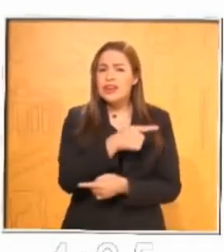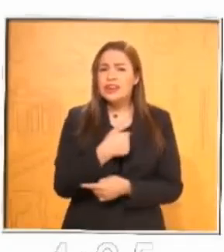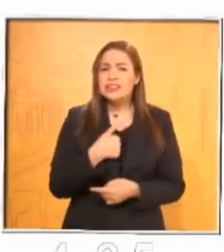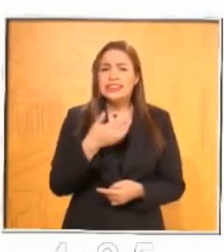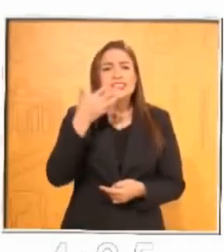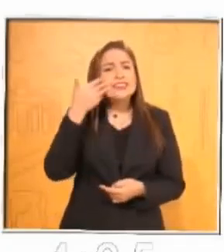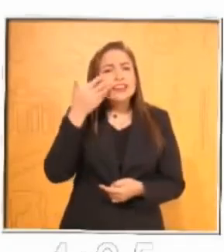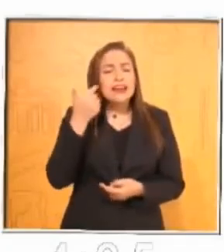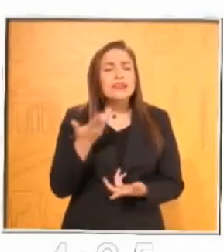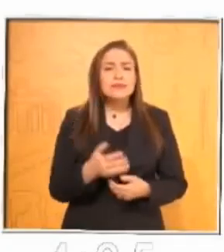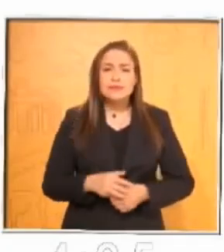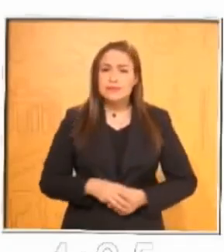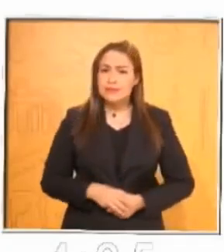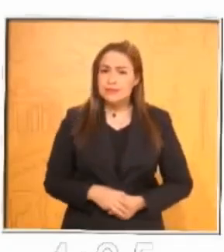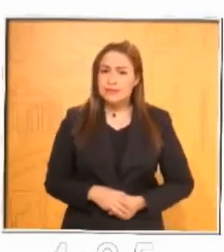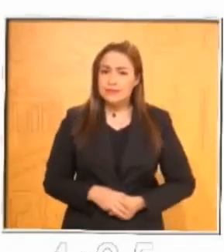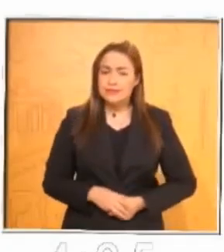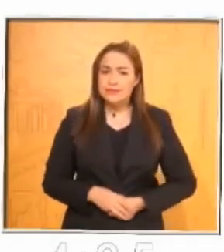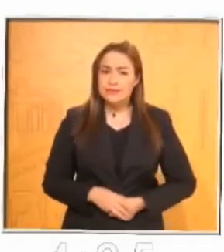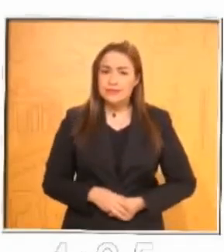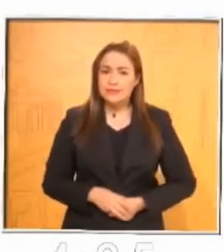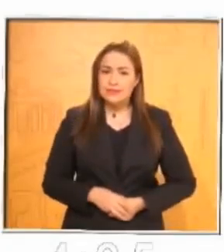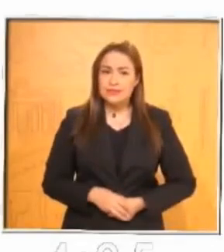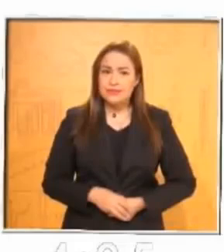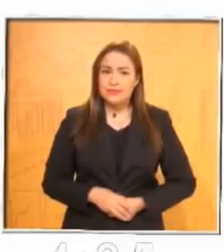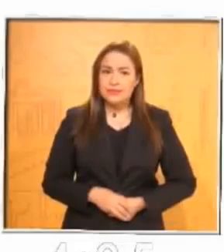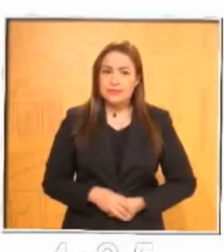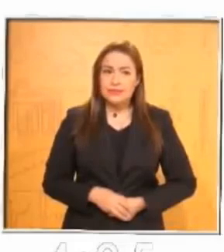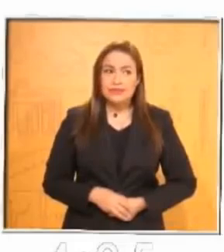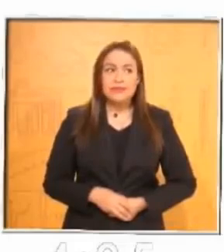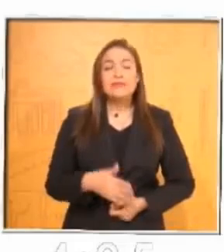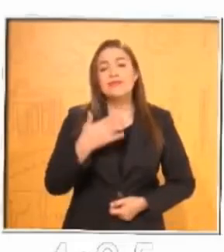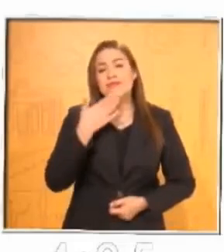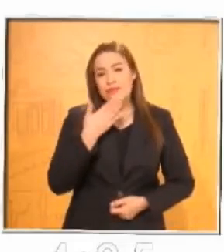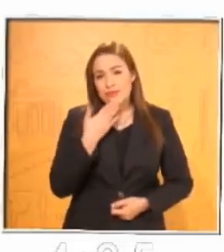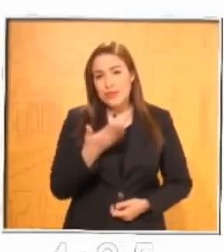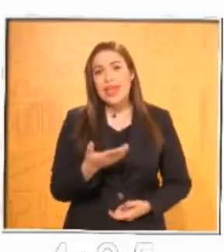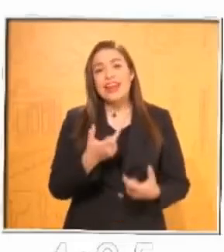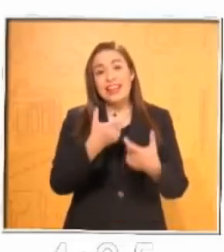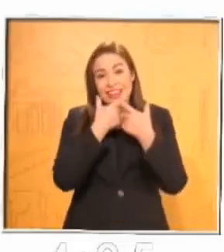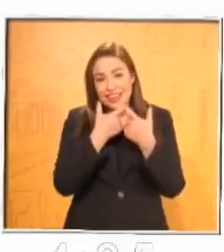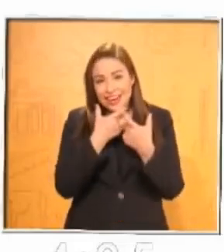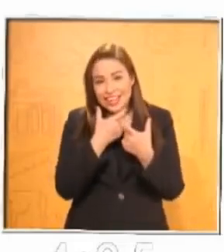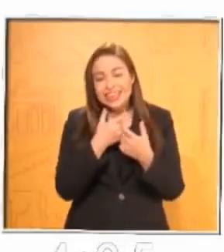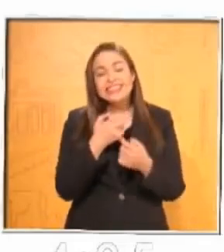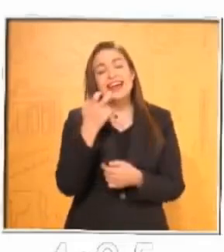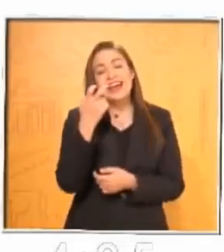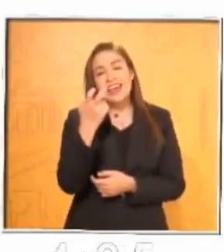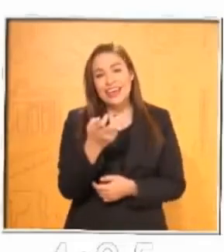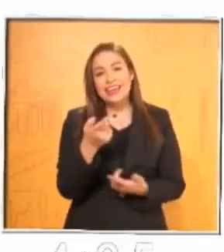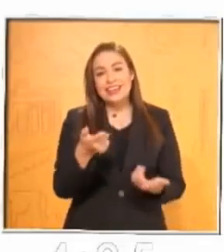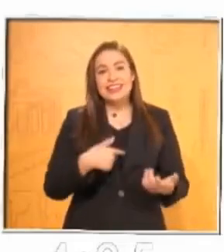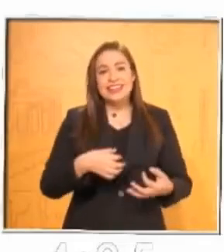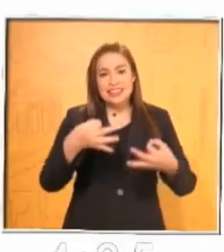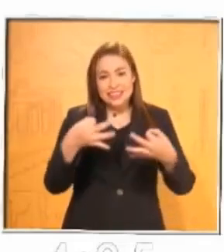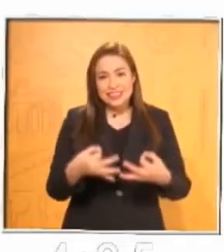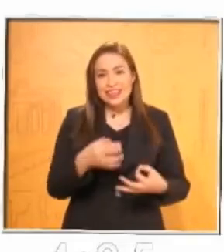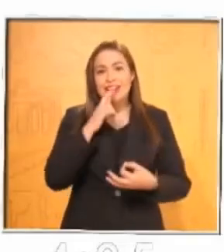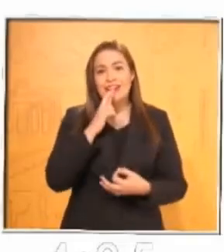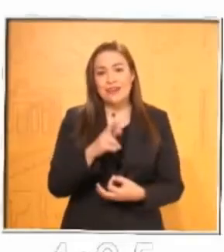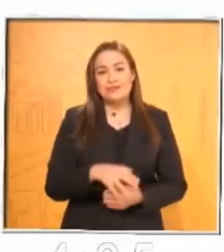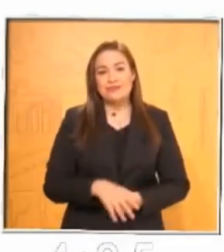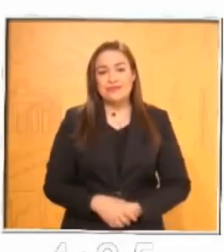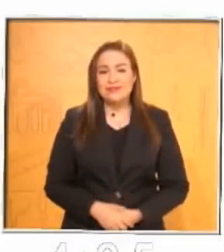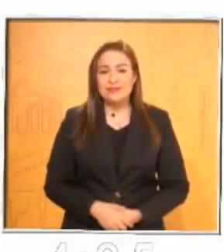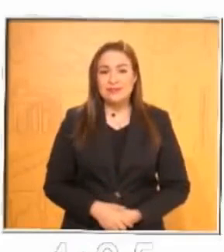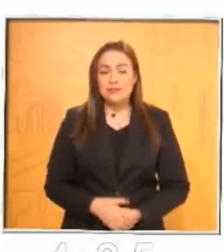Garfield? Okay, if you wrote humor, that's the right answer. Let's go with